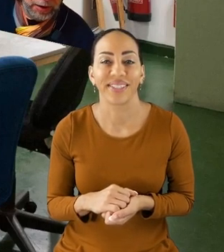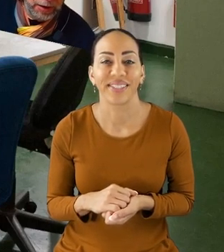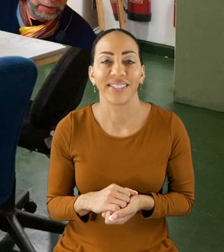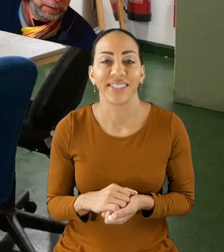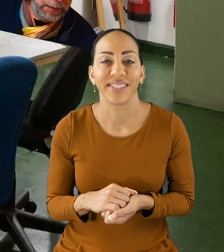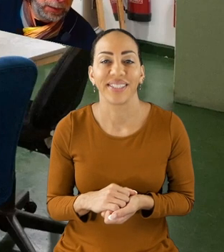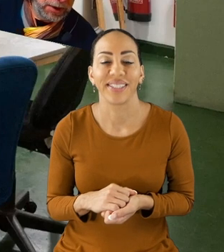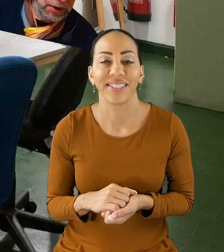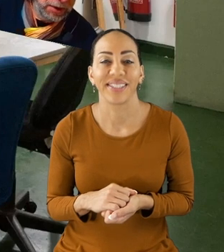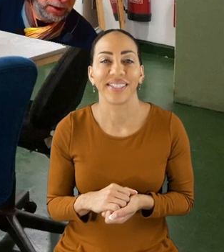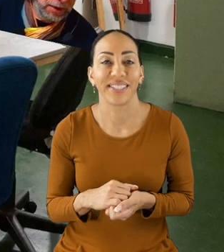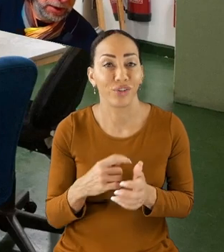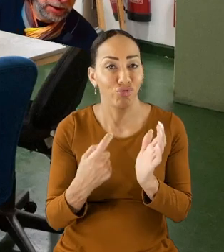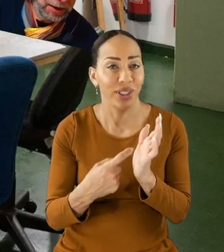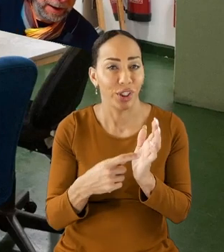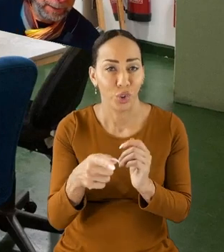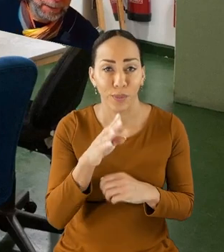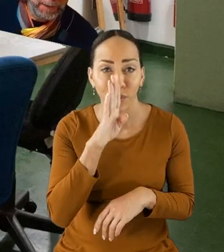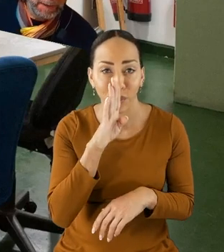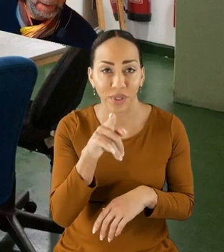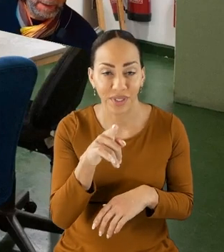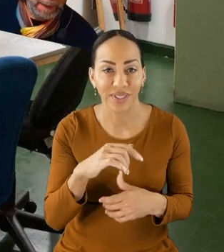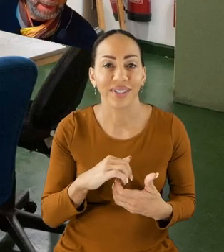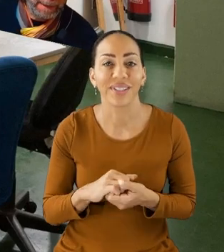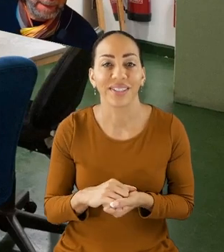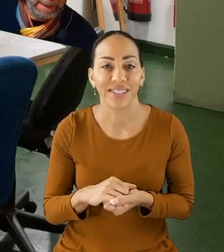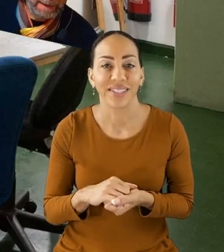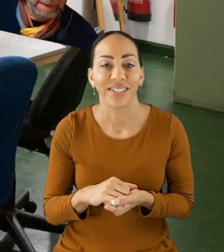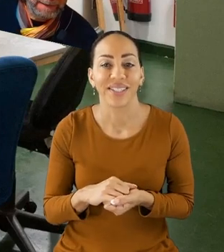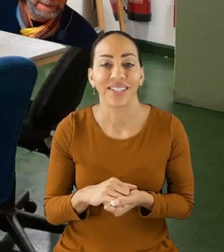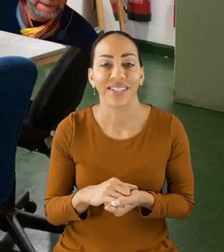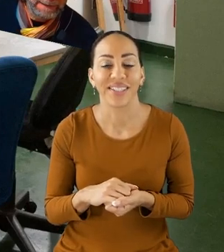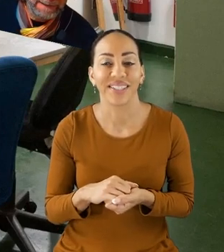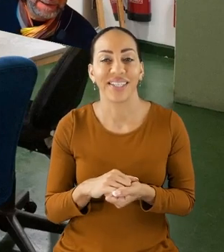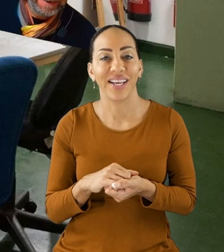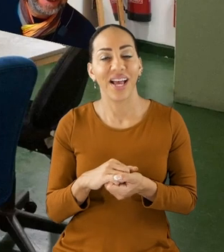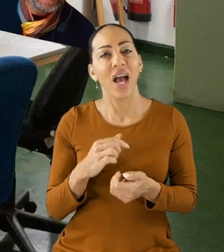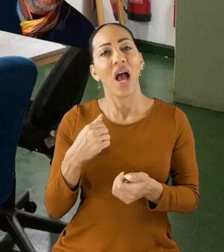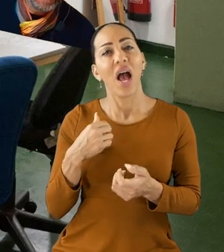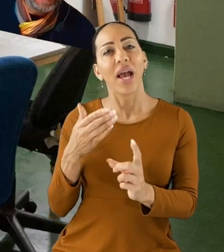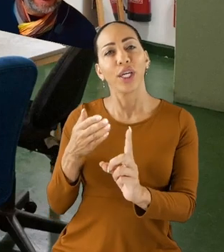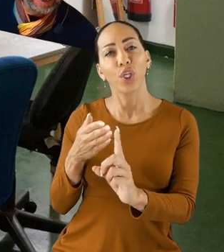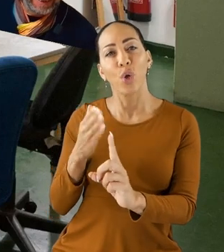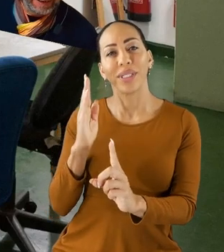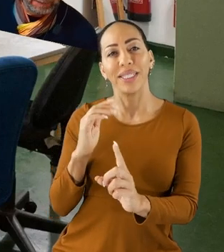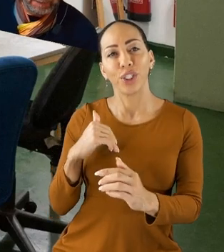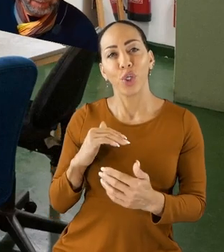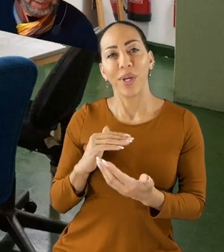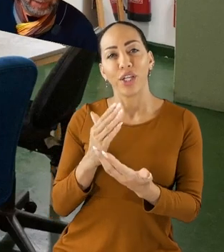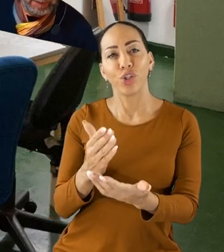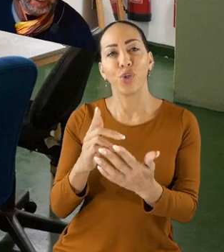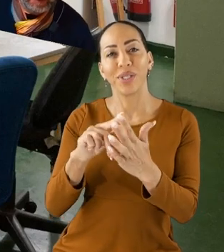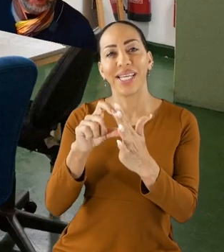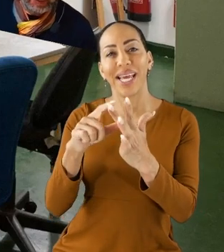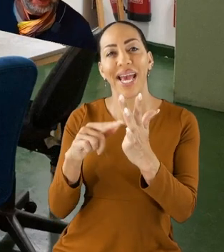on mute? Yep. You're muted. Yeah. I noticed that you